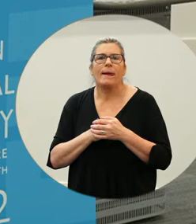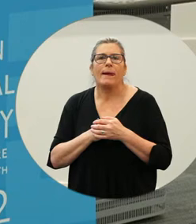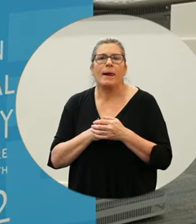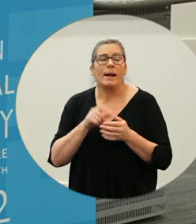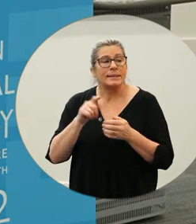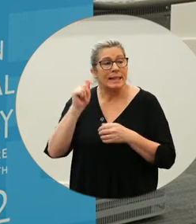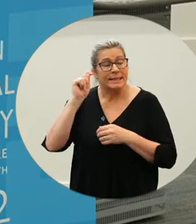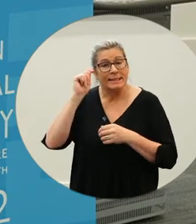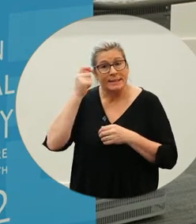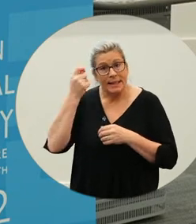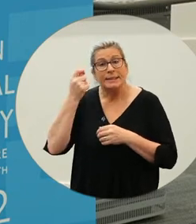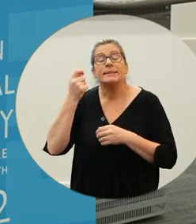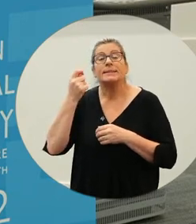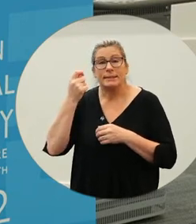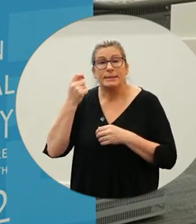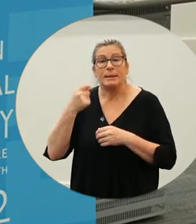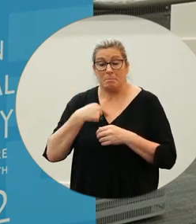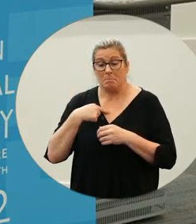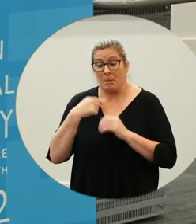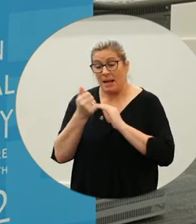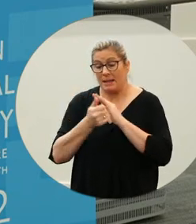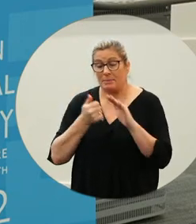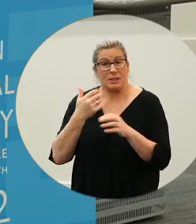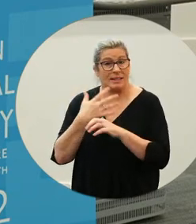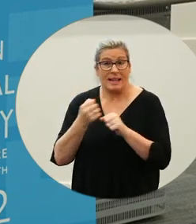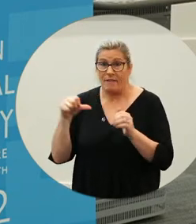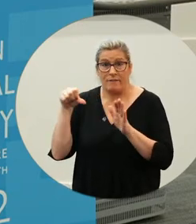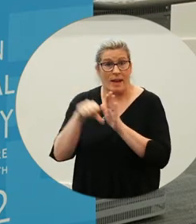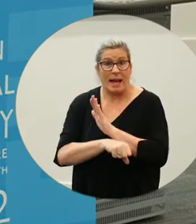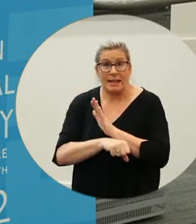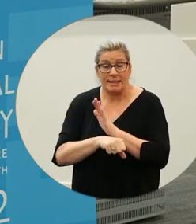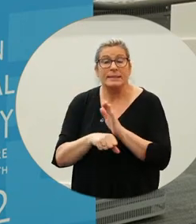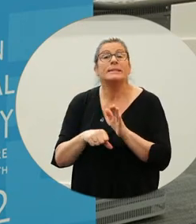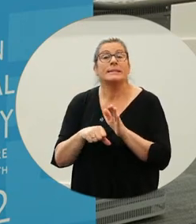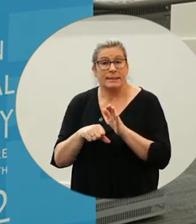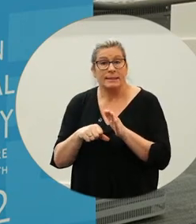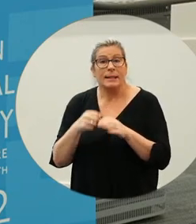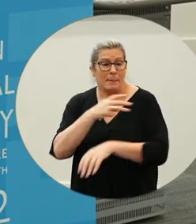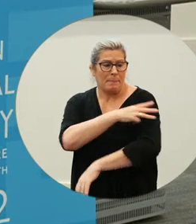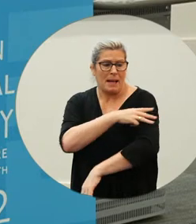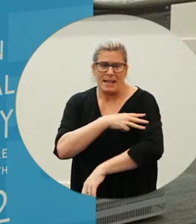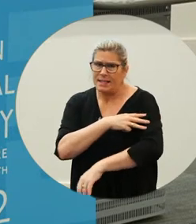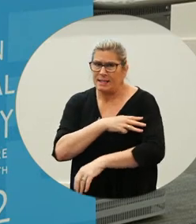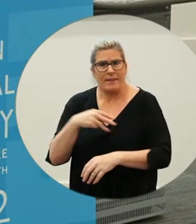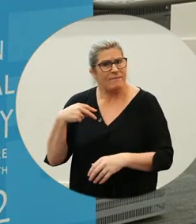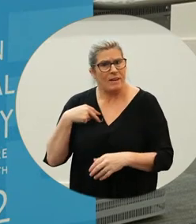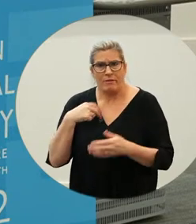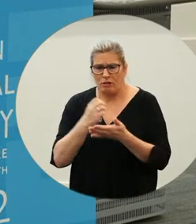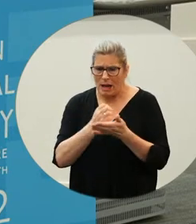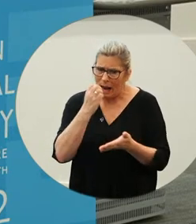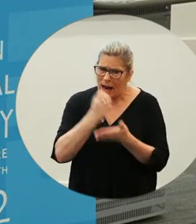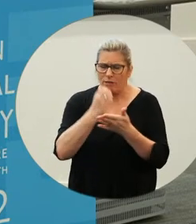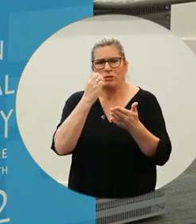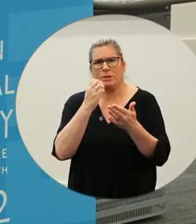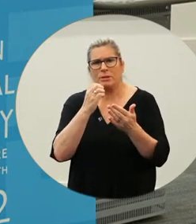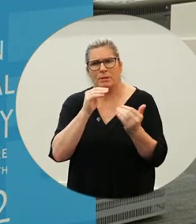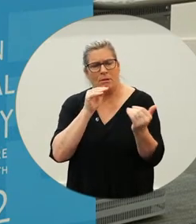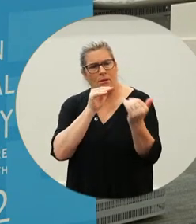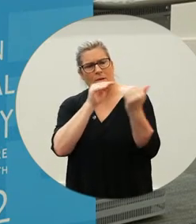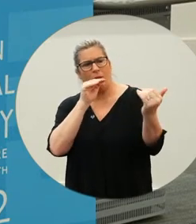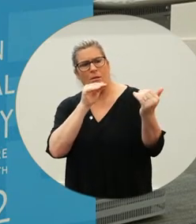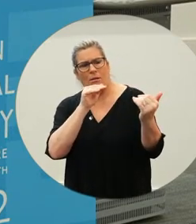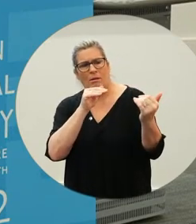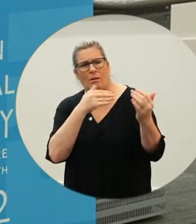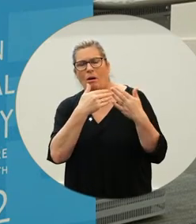It's a test that in my experience has never failed. Police are a very accurate reflection of what a society